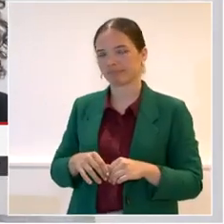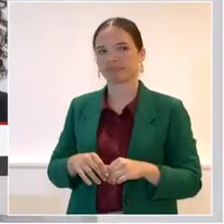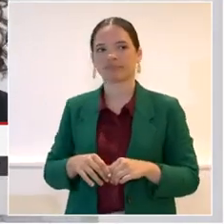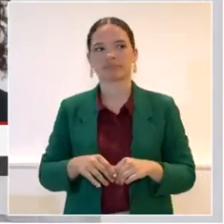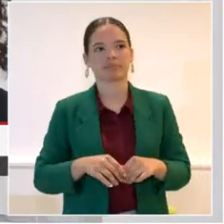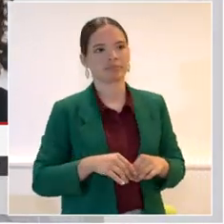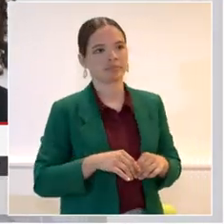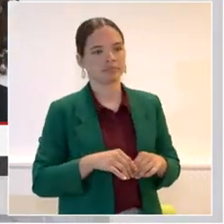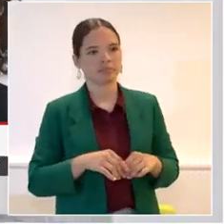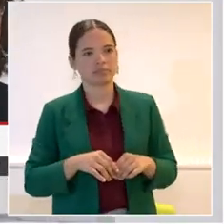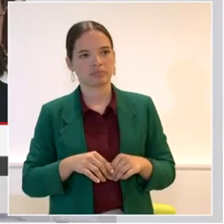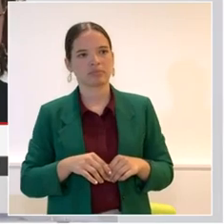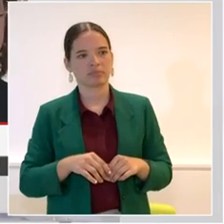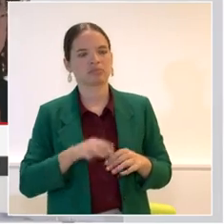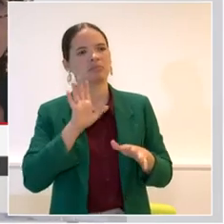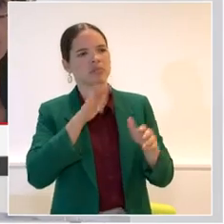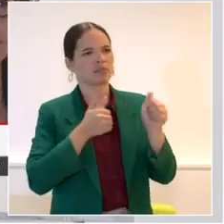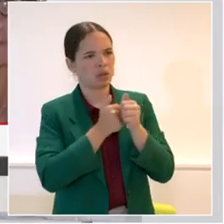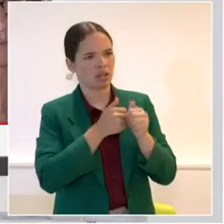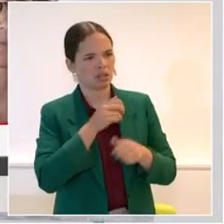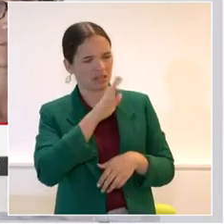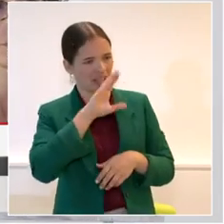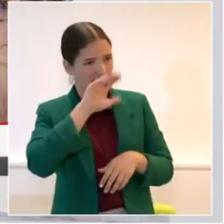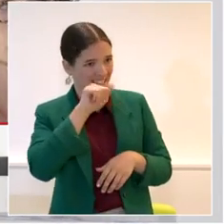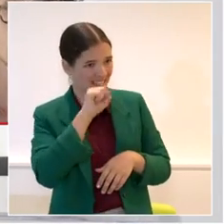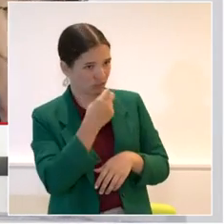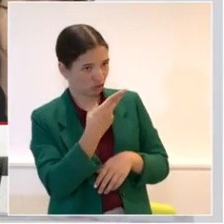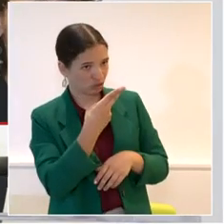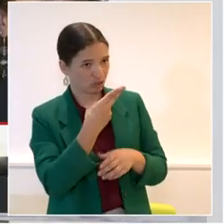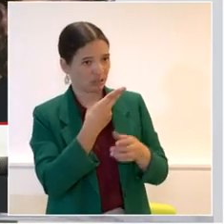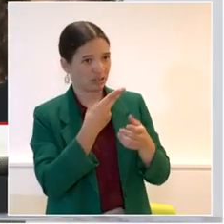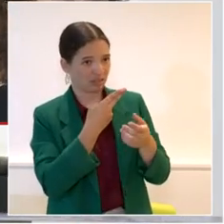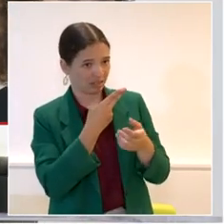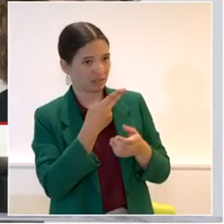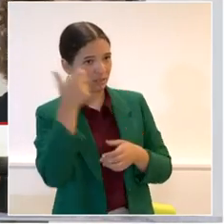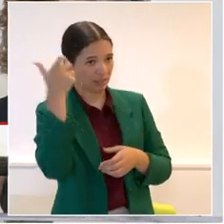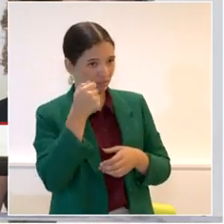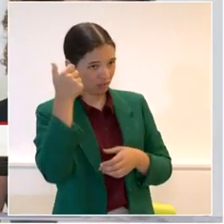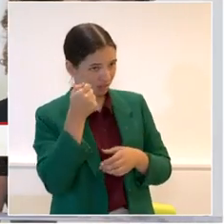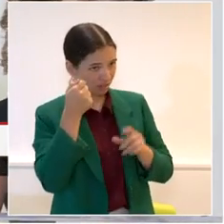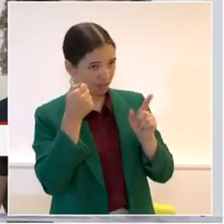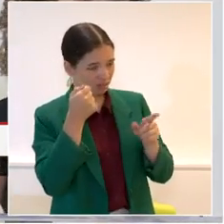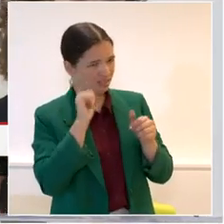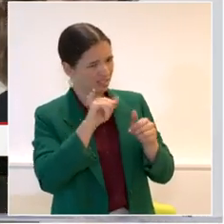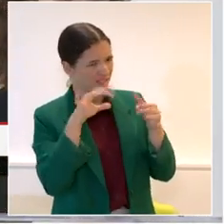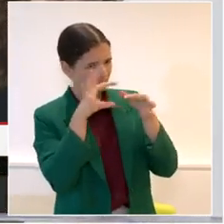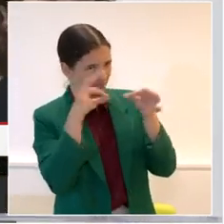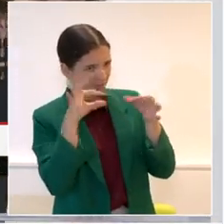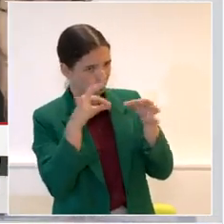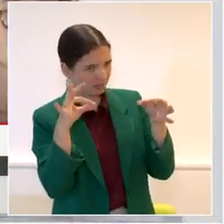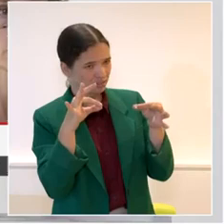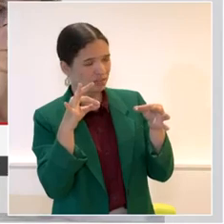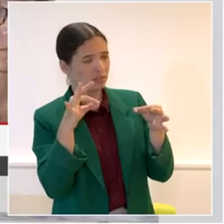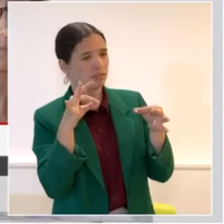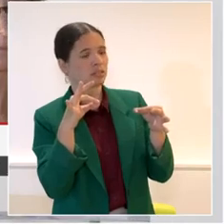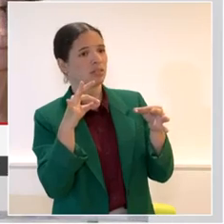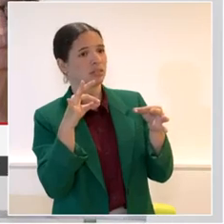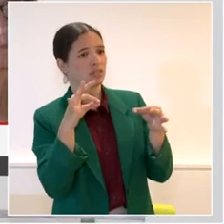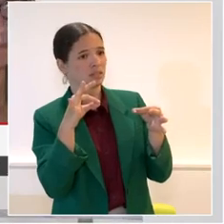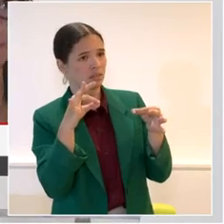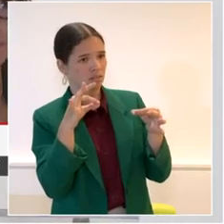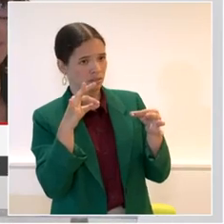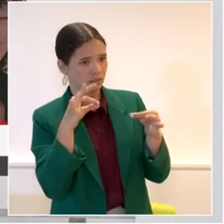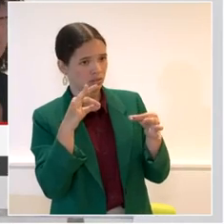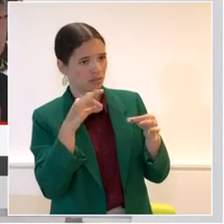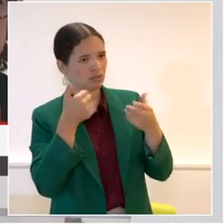follow-up. Guessing about cash assistance programs in general, you mentioned at the top there have been quite a few that you've introduced, launched pilot programs that